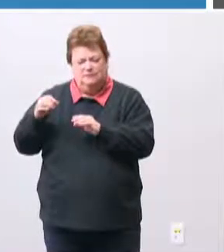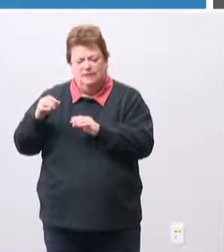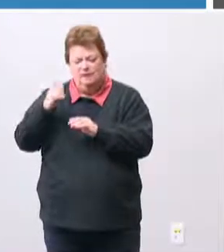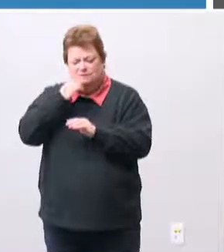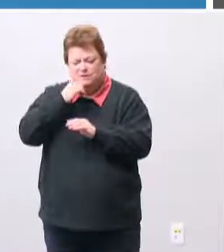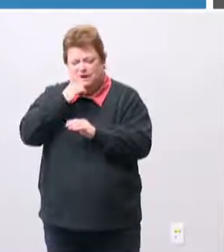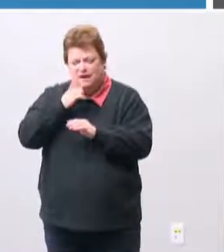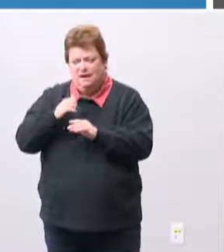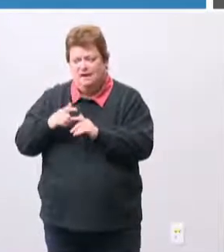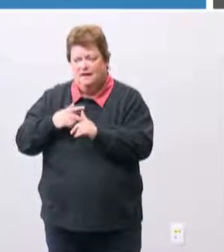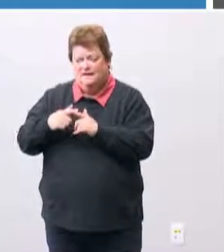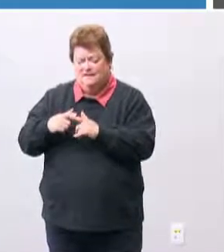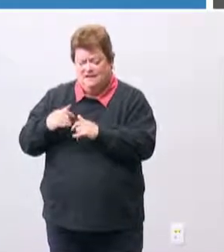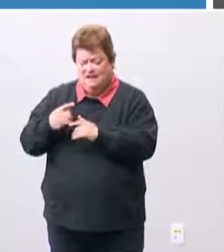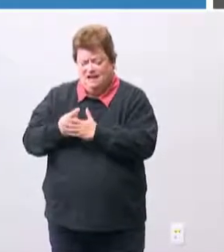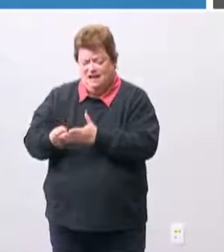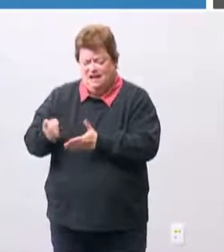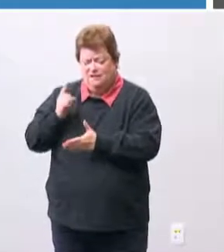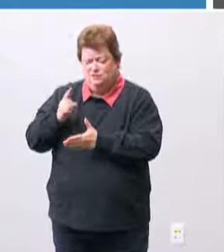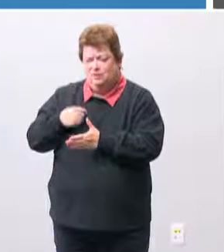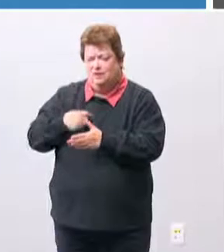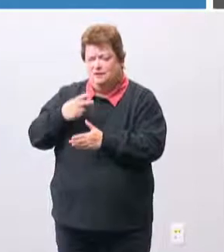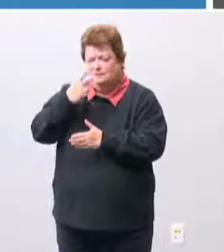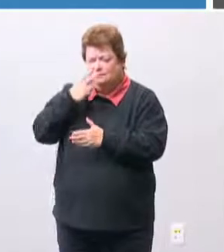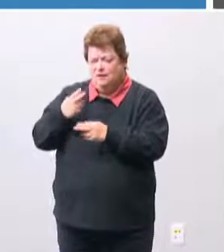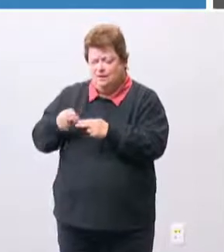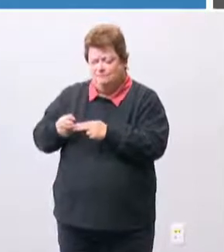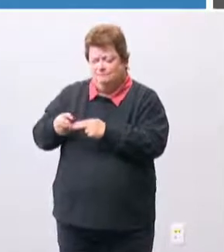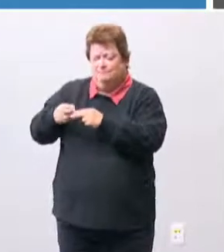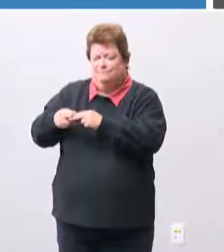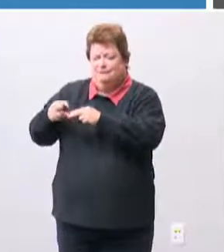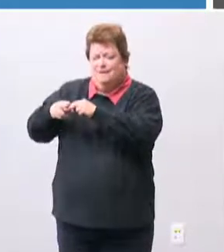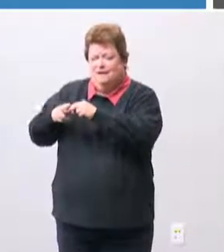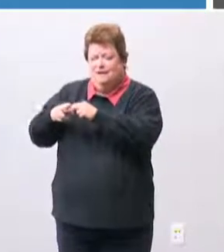toward the end of last week, we saw an increase of the 7-day